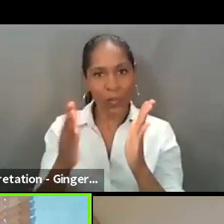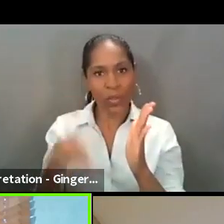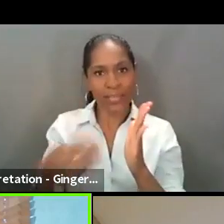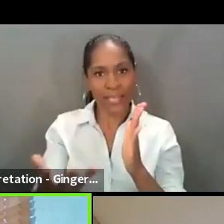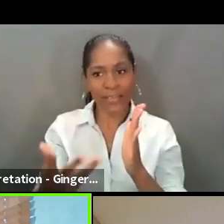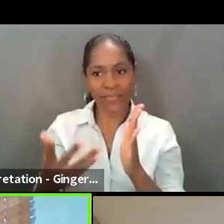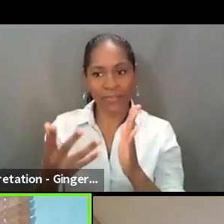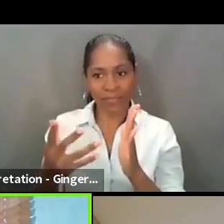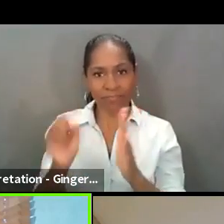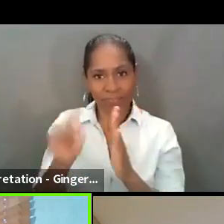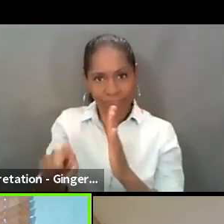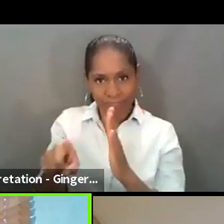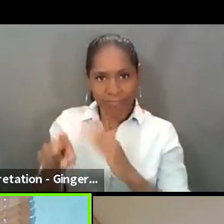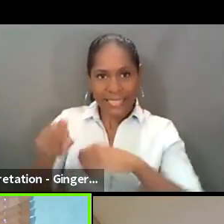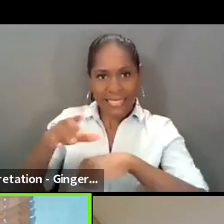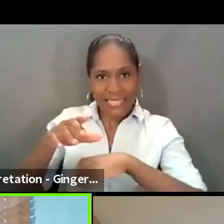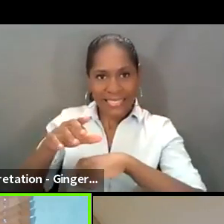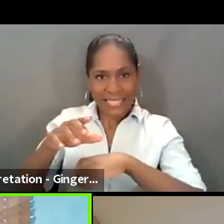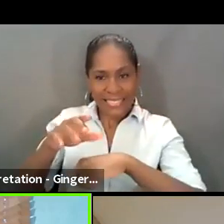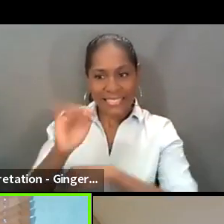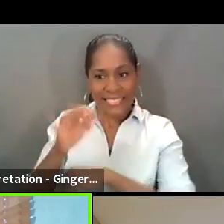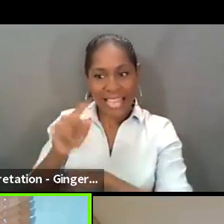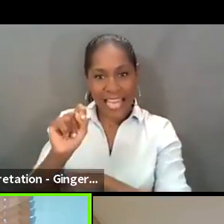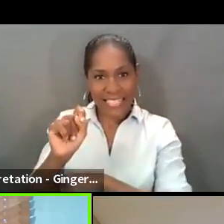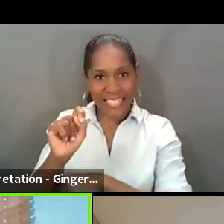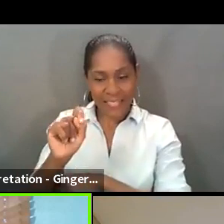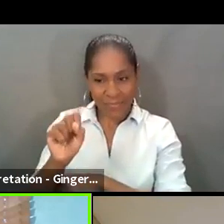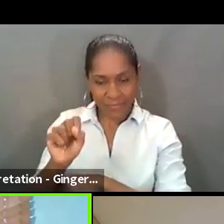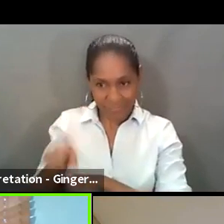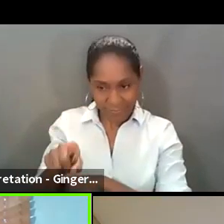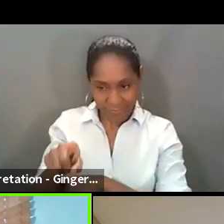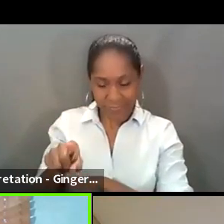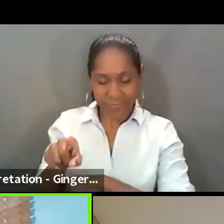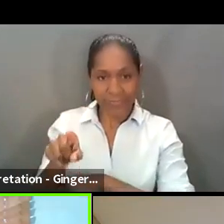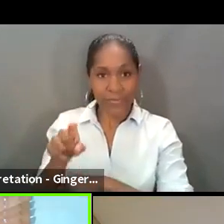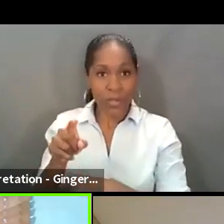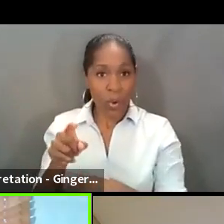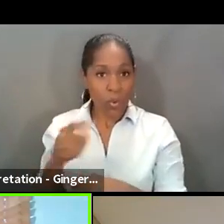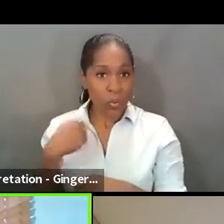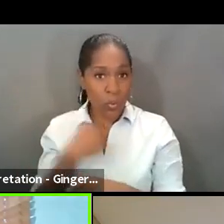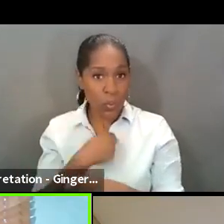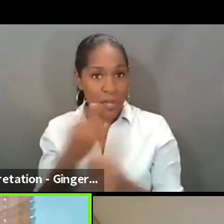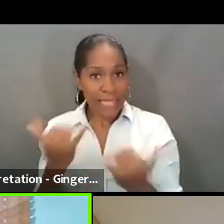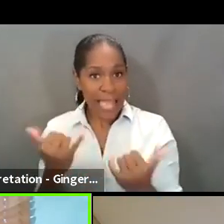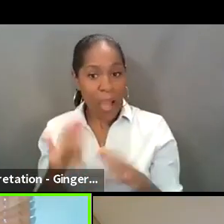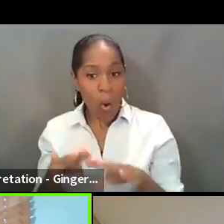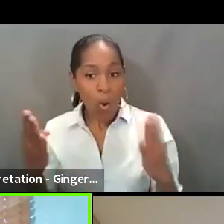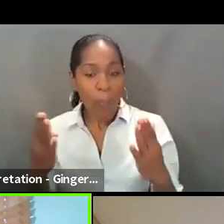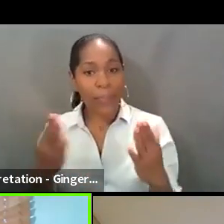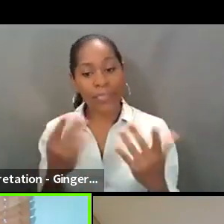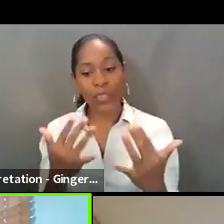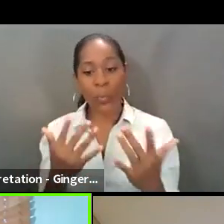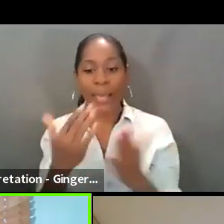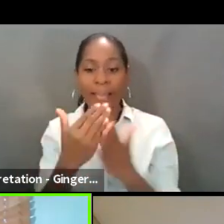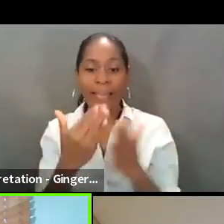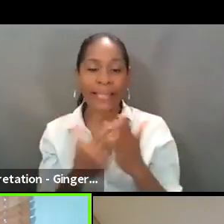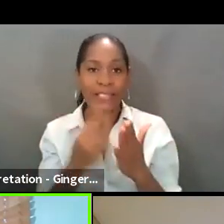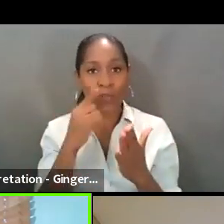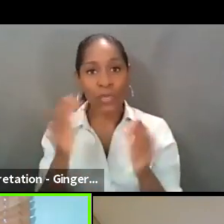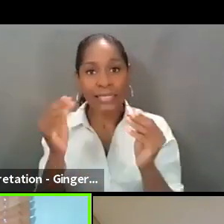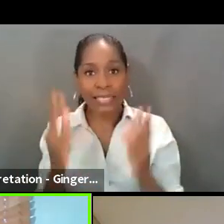text about, okay, where can I open, the wait list for group 3 for